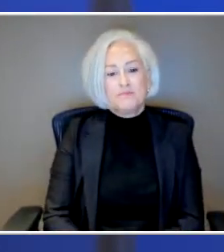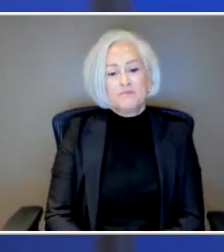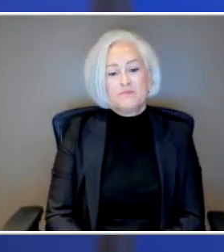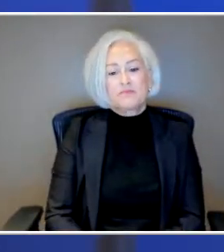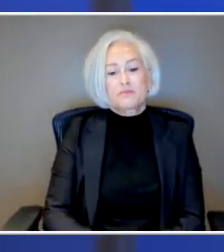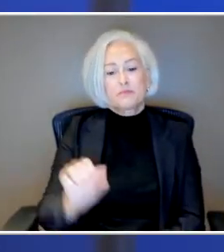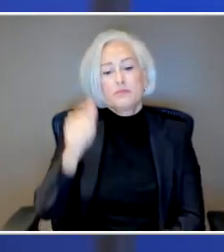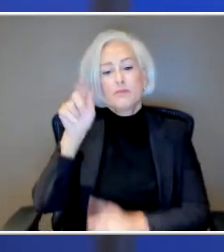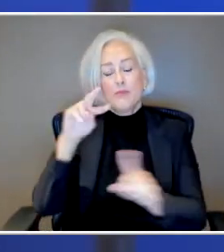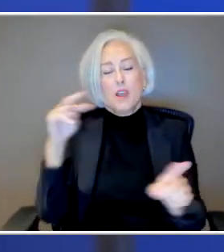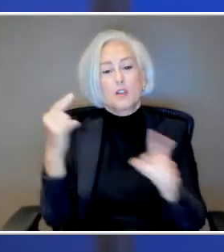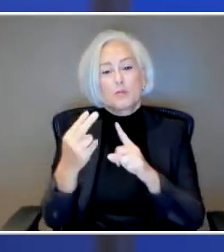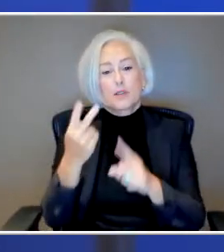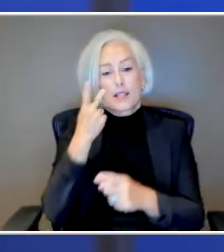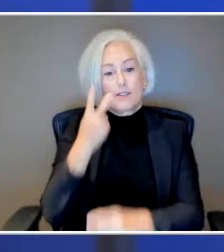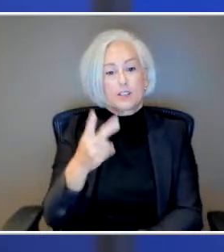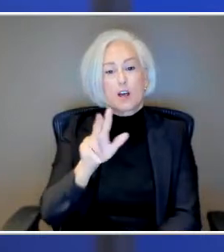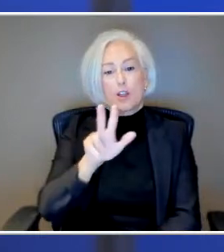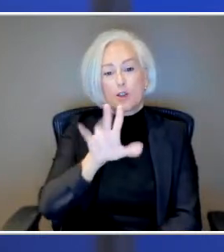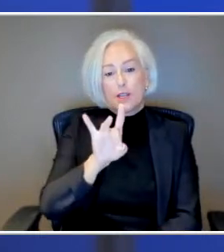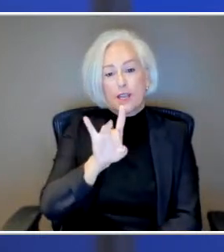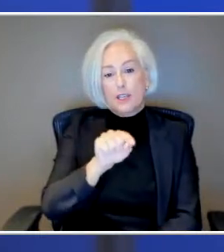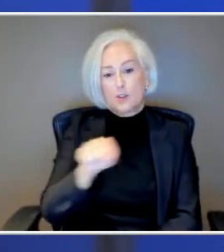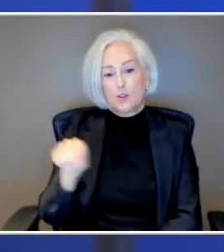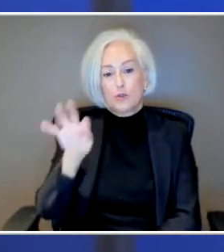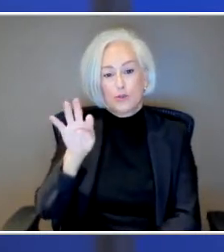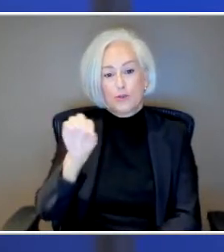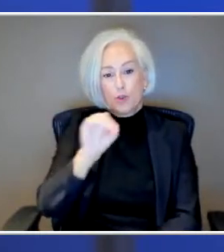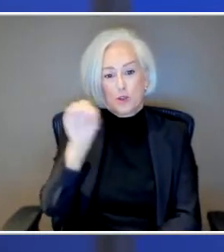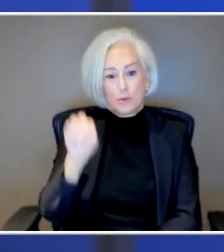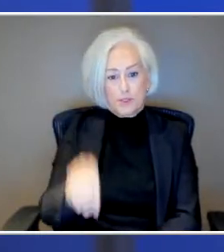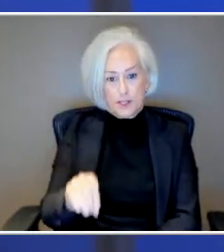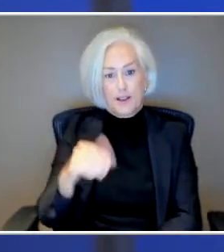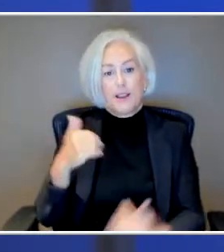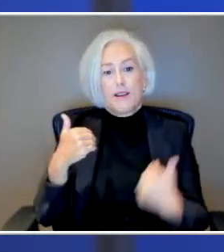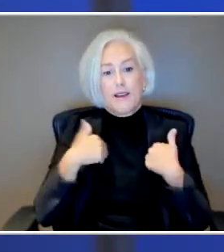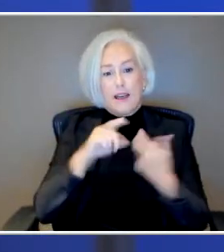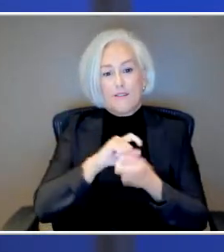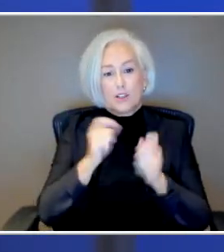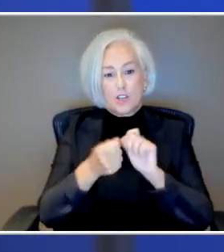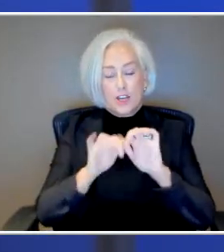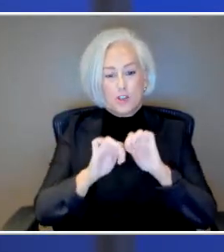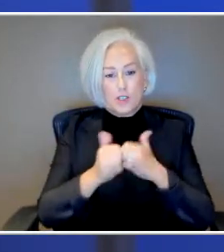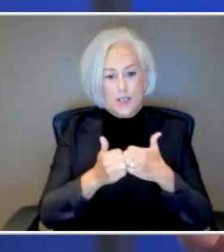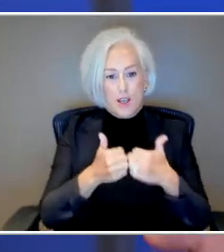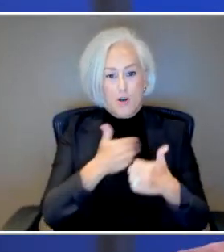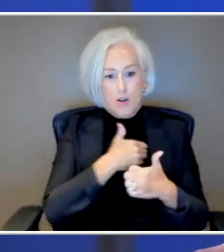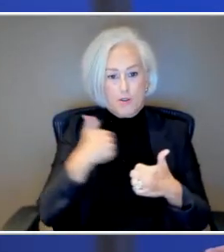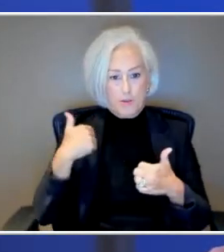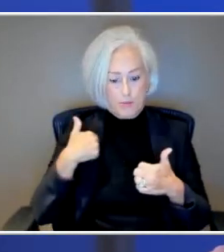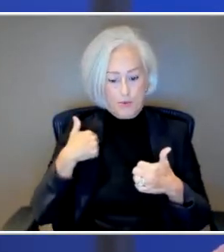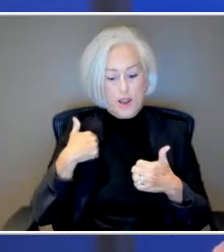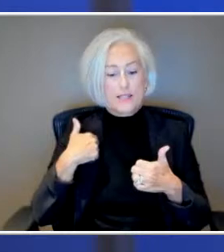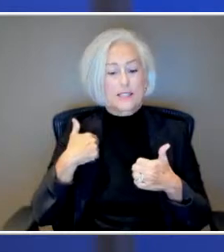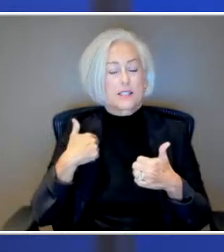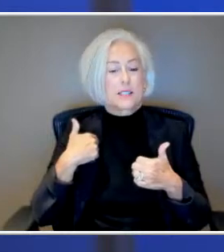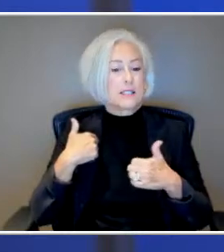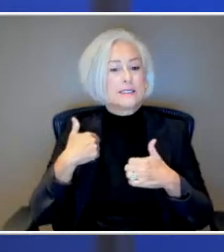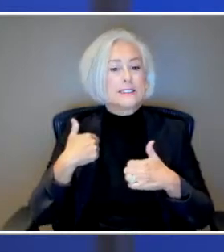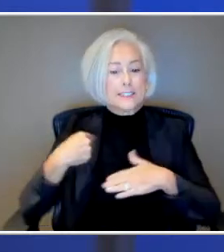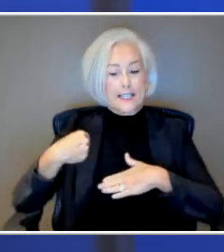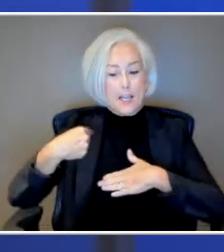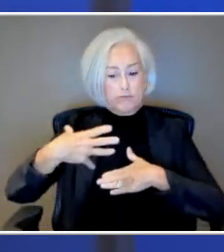between 38 and 40% of patients have a change in their breast imaging, whether it be an additional area or maybe a larger area, and